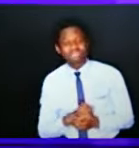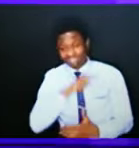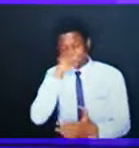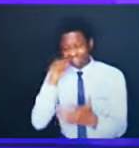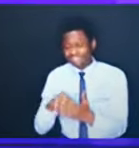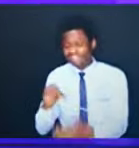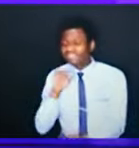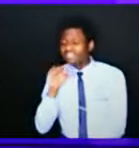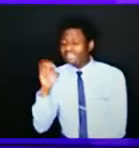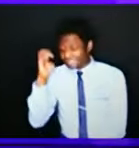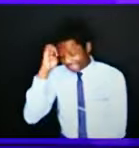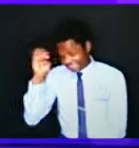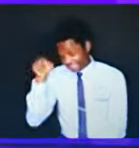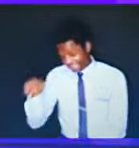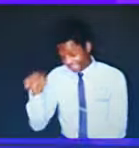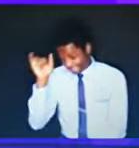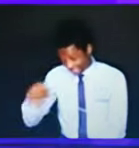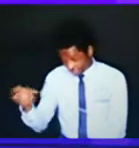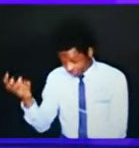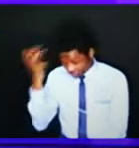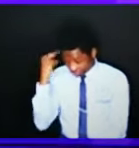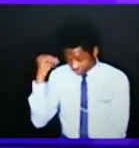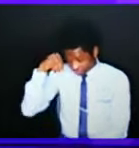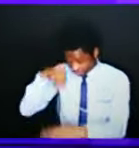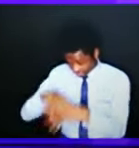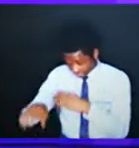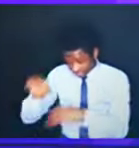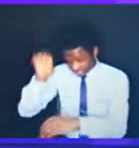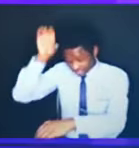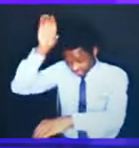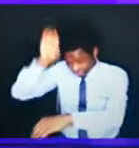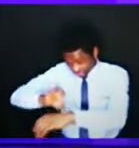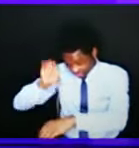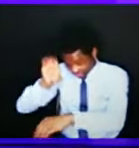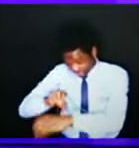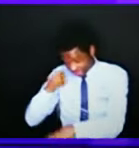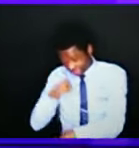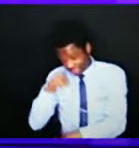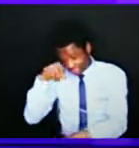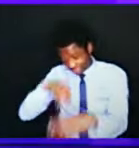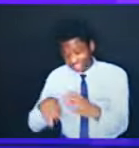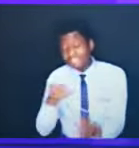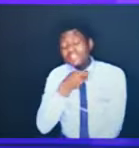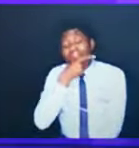This is he that was in the church in the